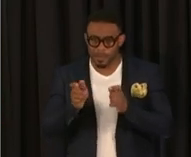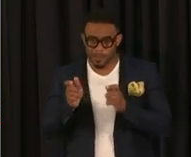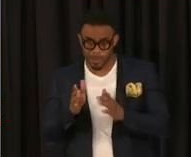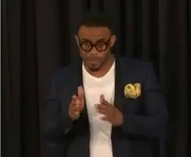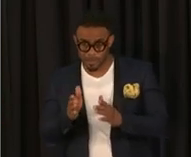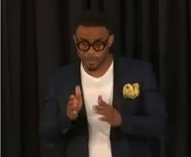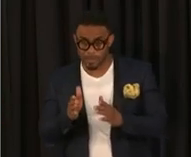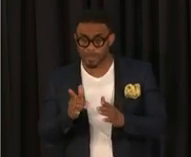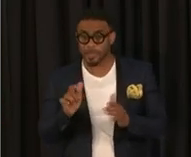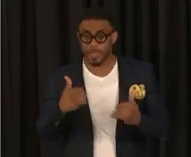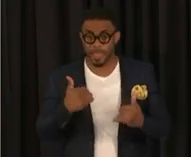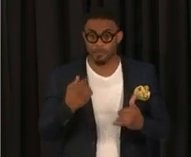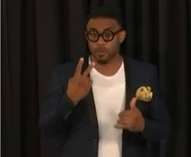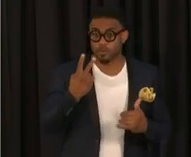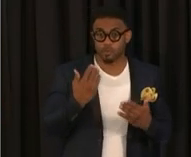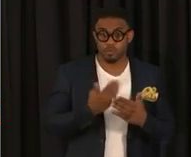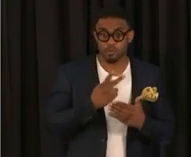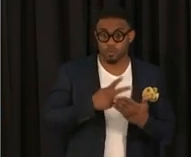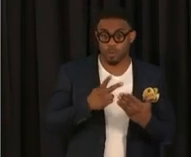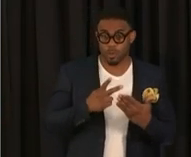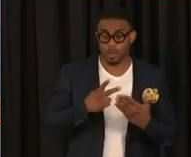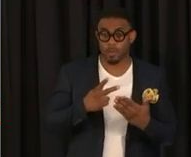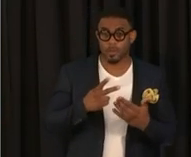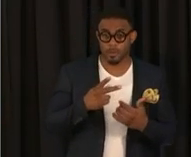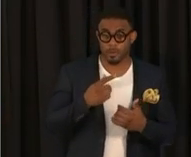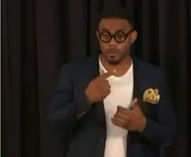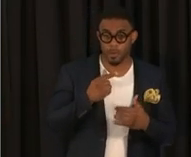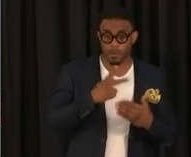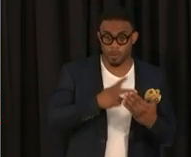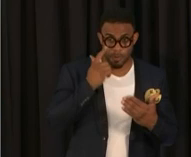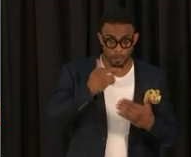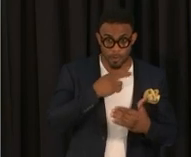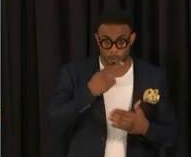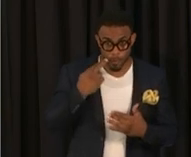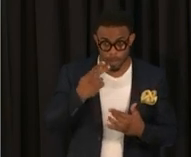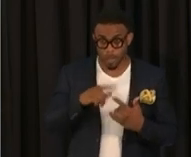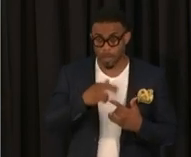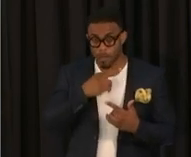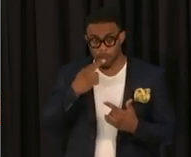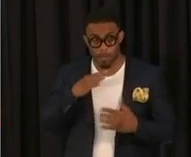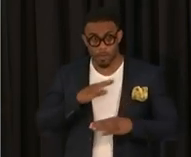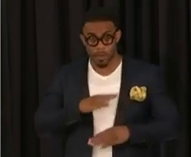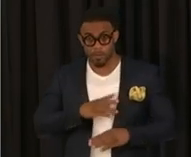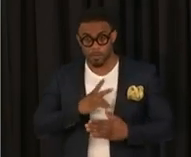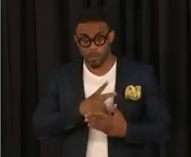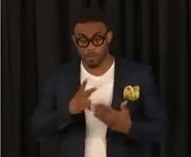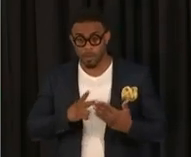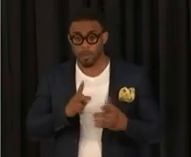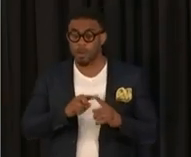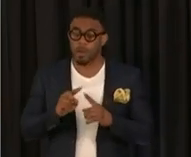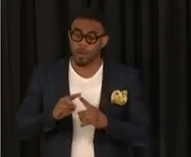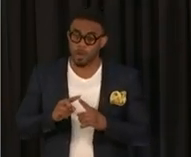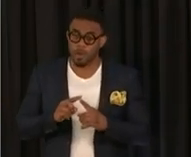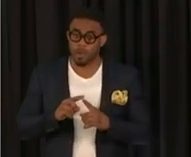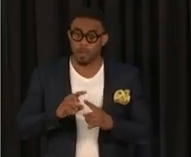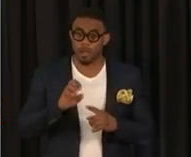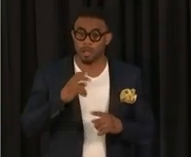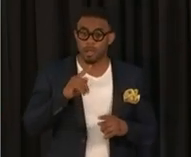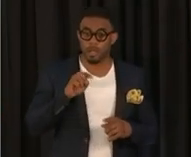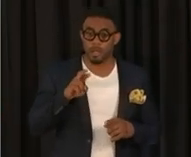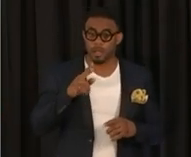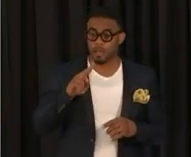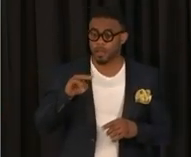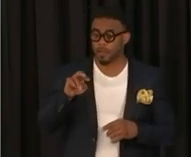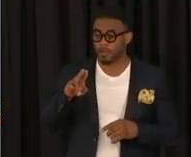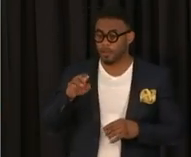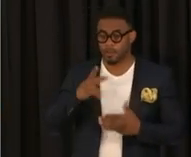Business Administration. They have two new programs, grant programs for our restaurants, so our restaurant relief program, as well as the shuttered